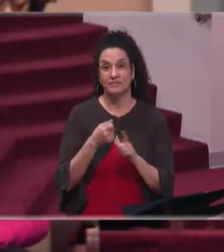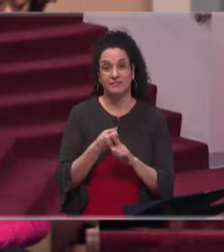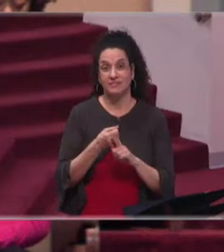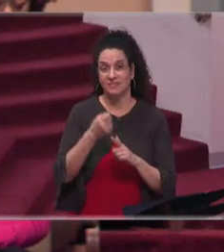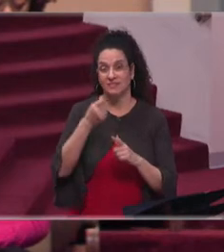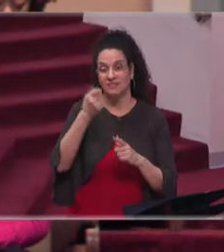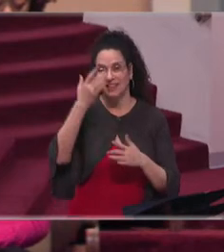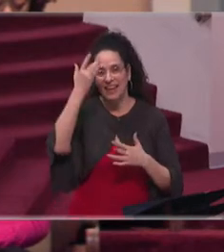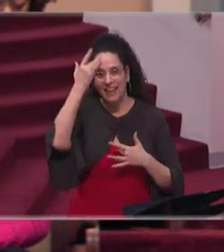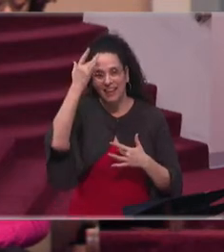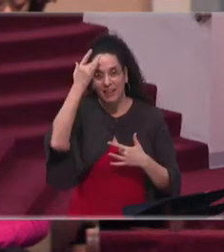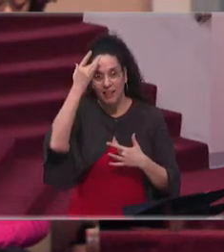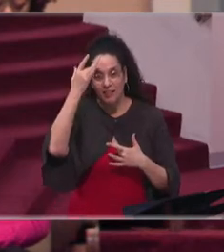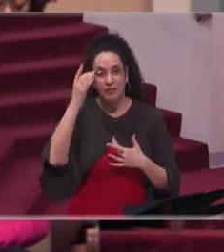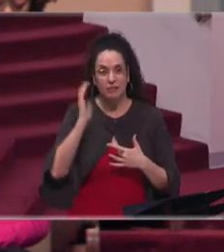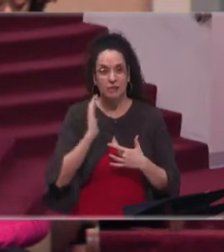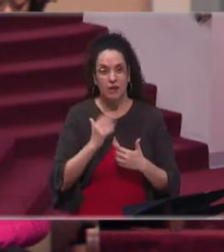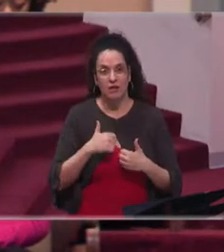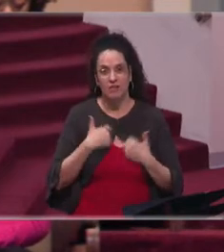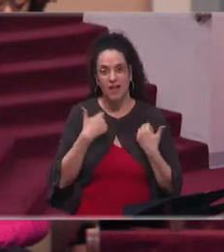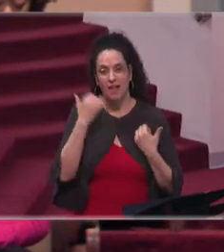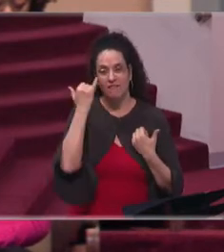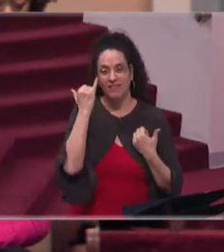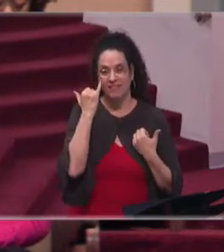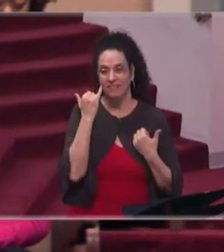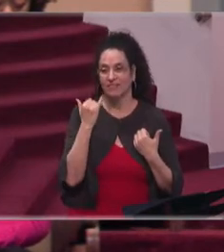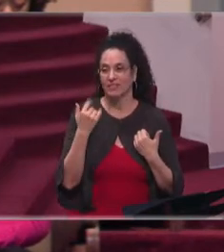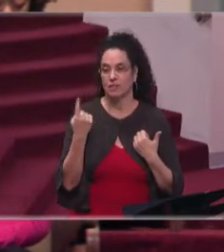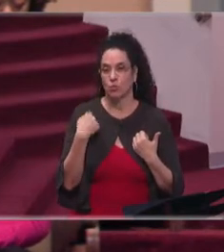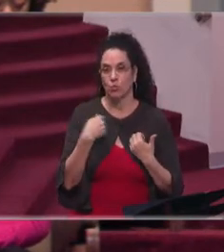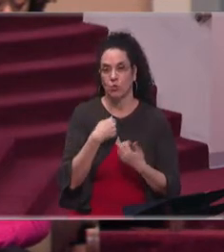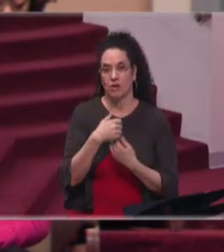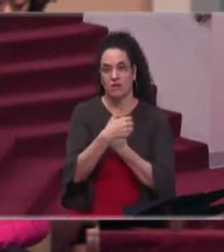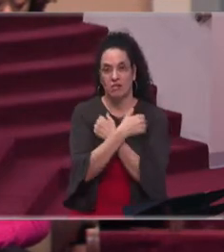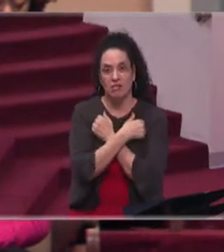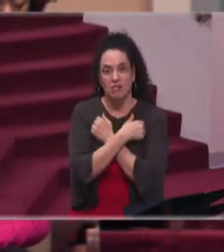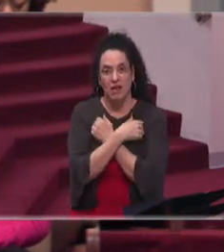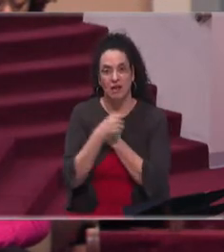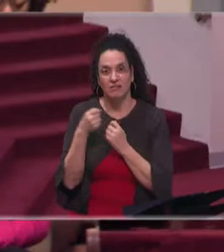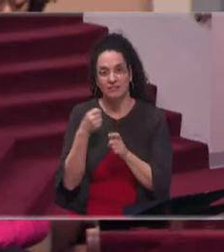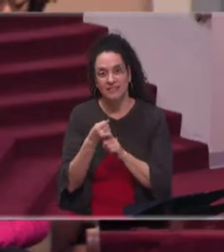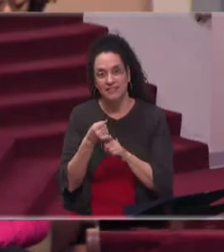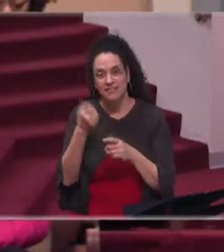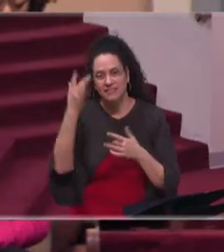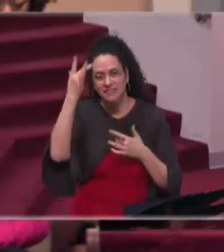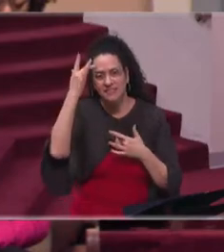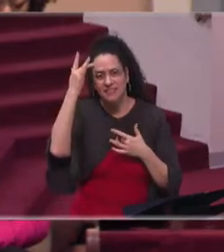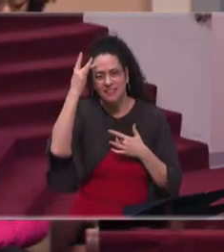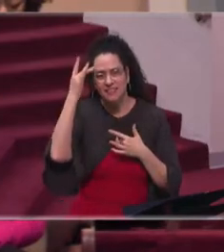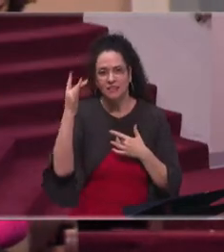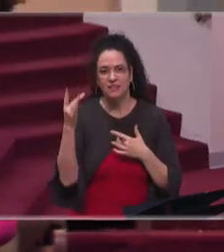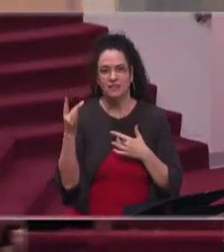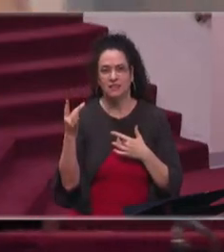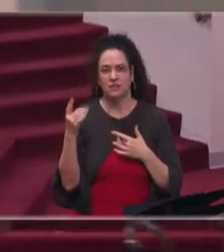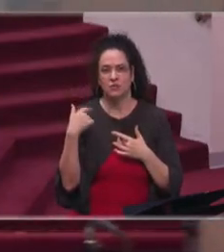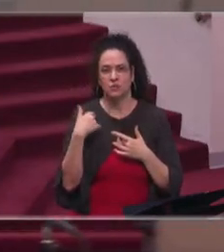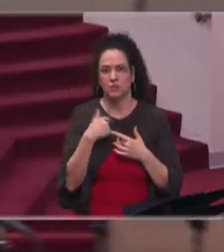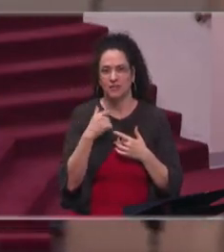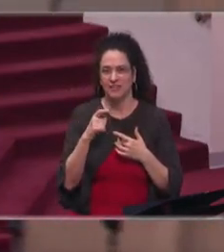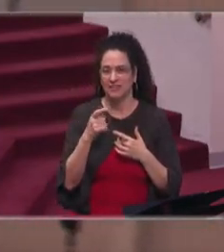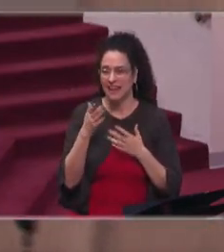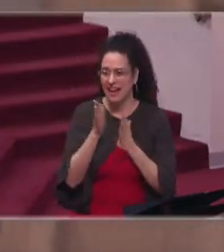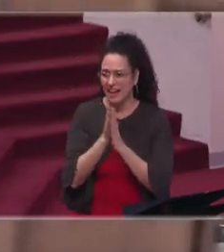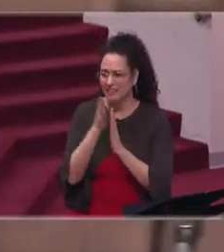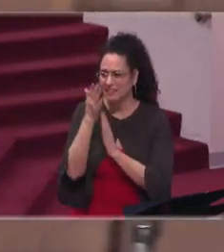life, or when we deal with illness in the life of a loved one. And we have to say, God, please just